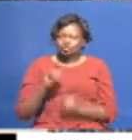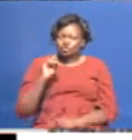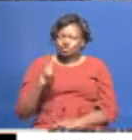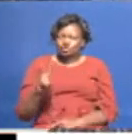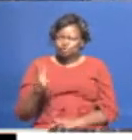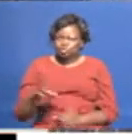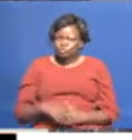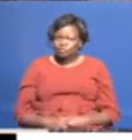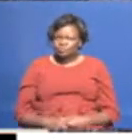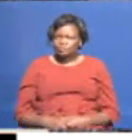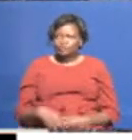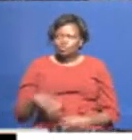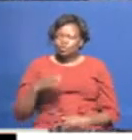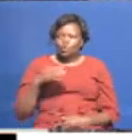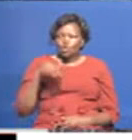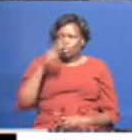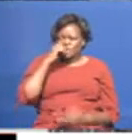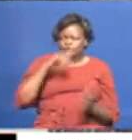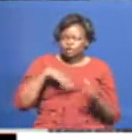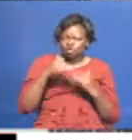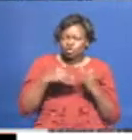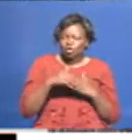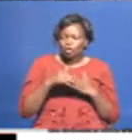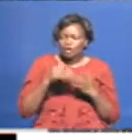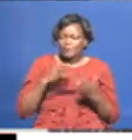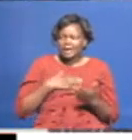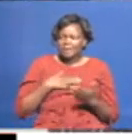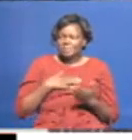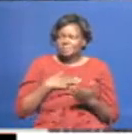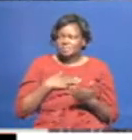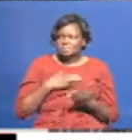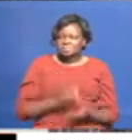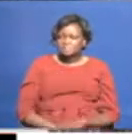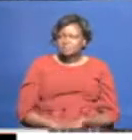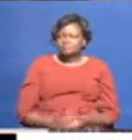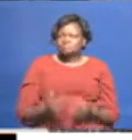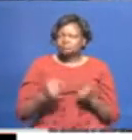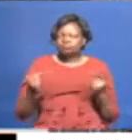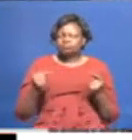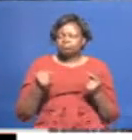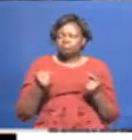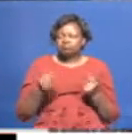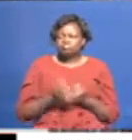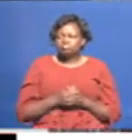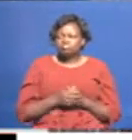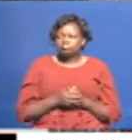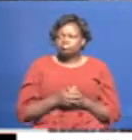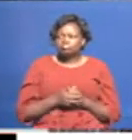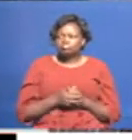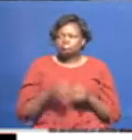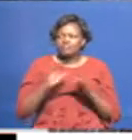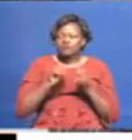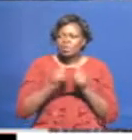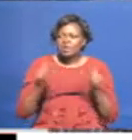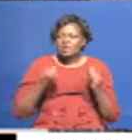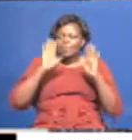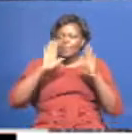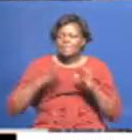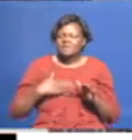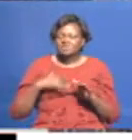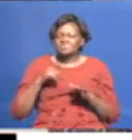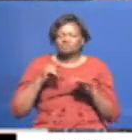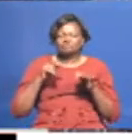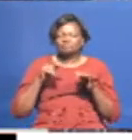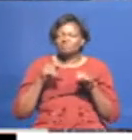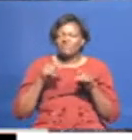2022. Natakia wapinzani wangu pia heri na fanaka katika kampeni zetu. Kampeni sio vita.